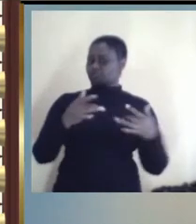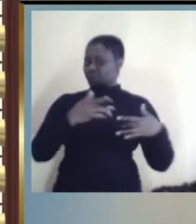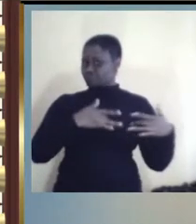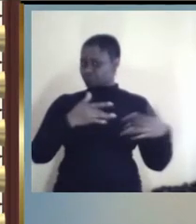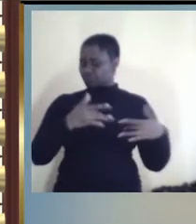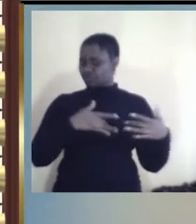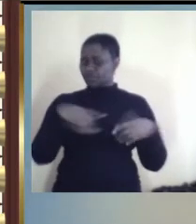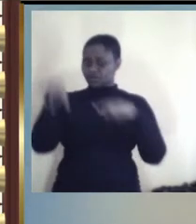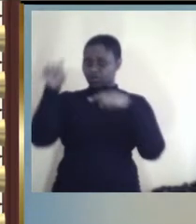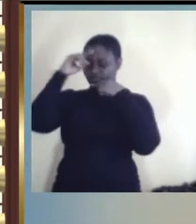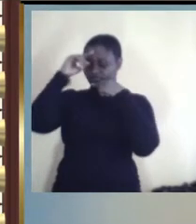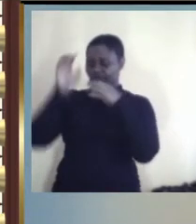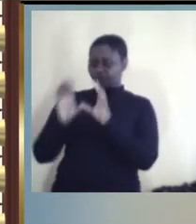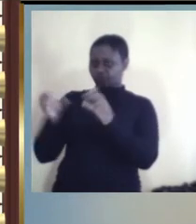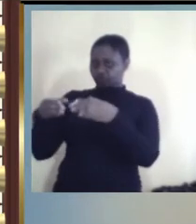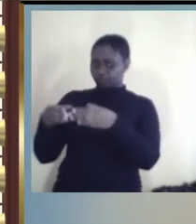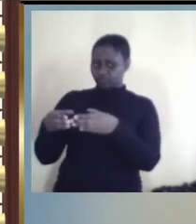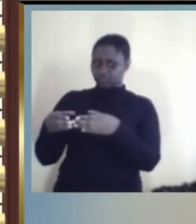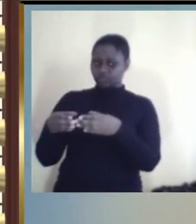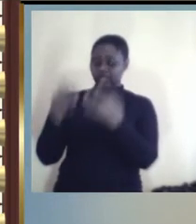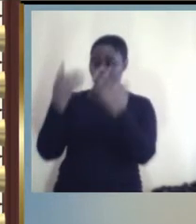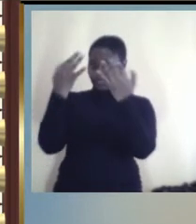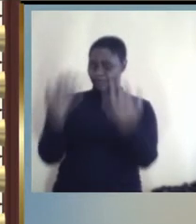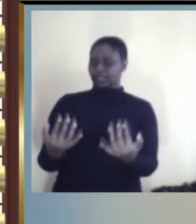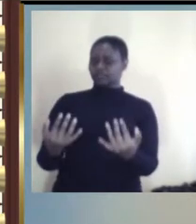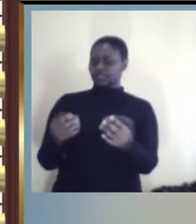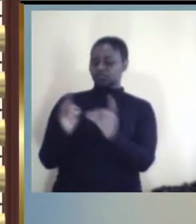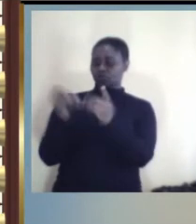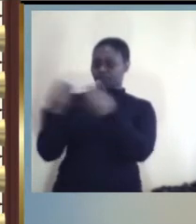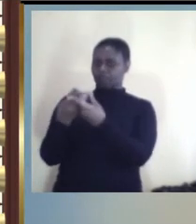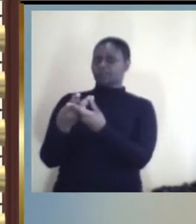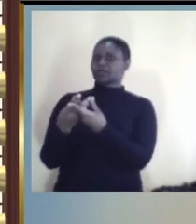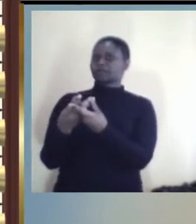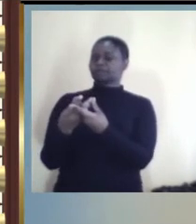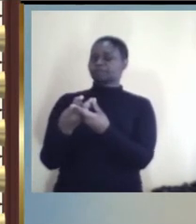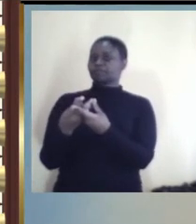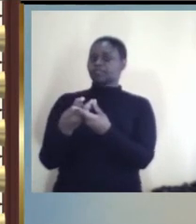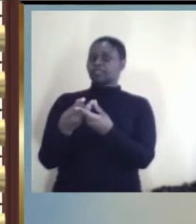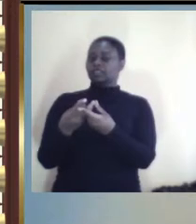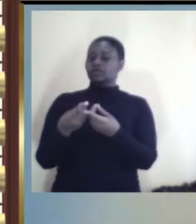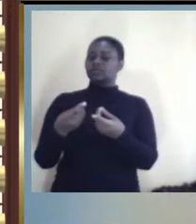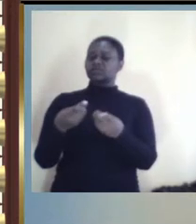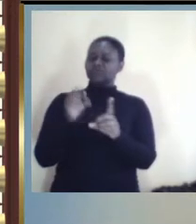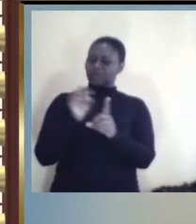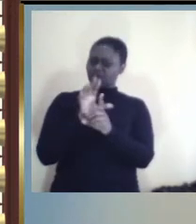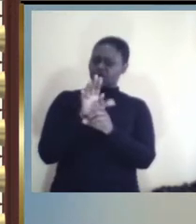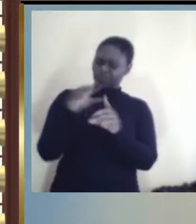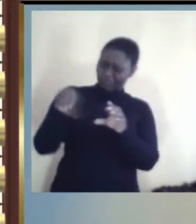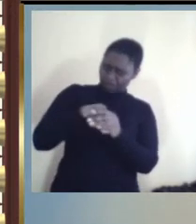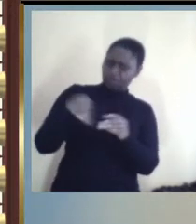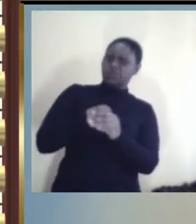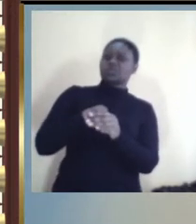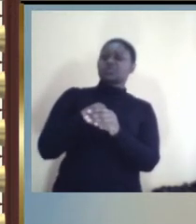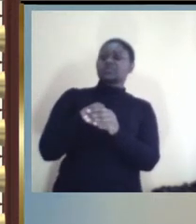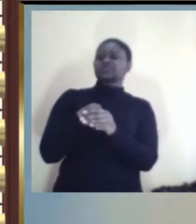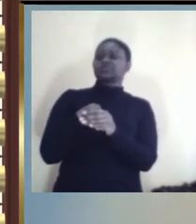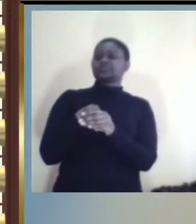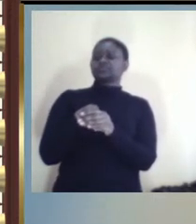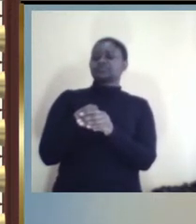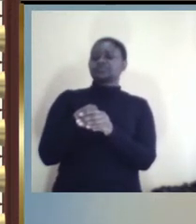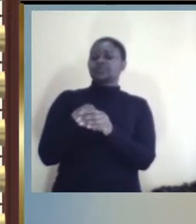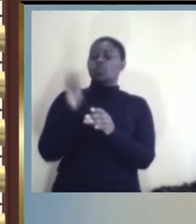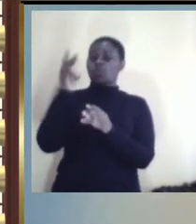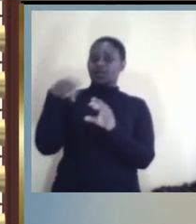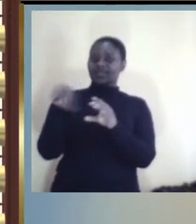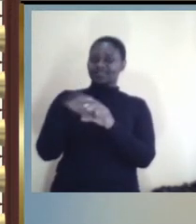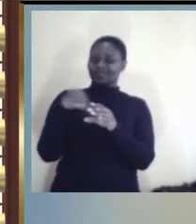the portfolio committee in the budget of the department. Those that include, those will